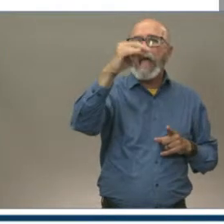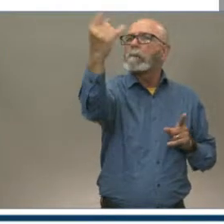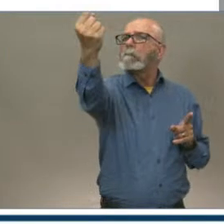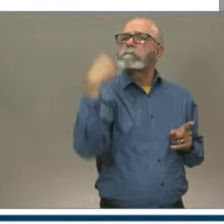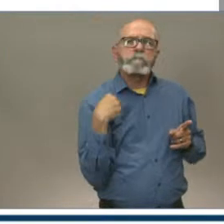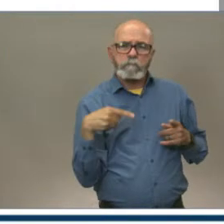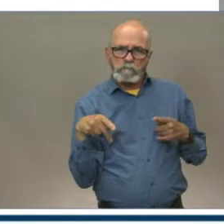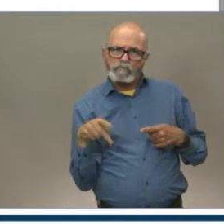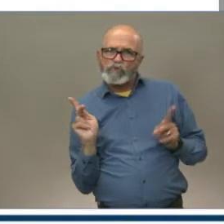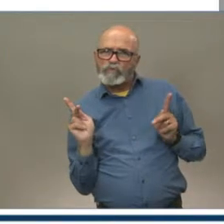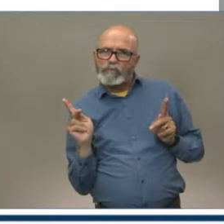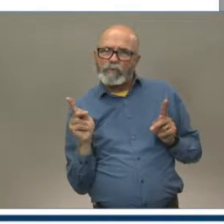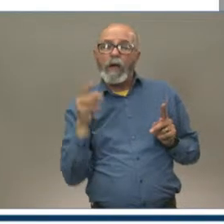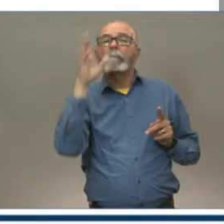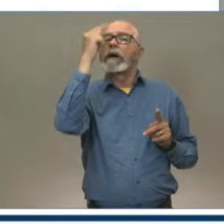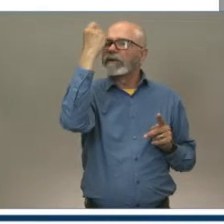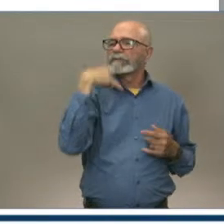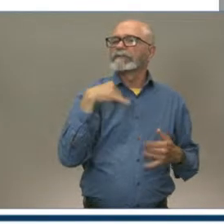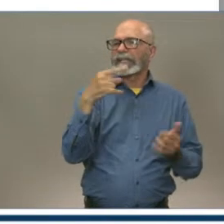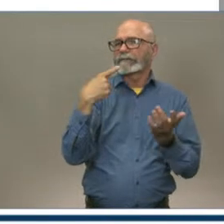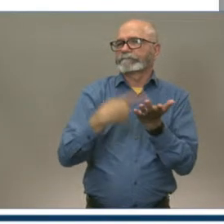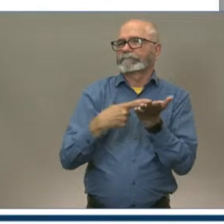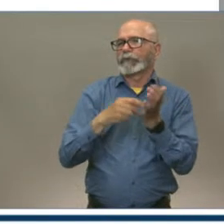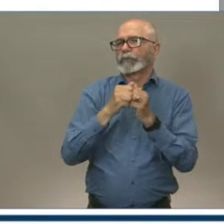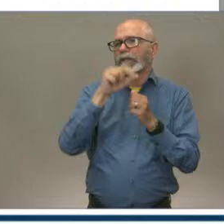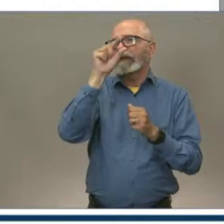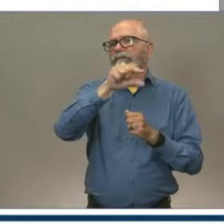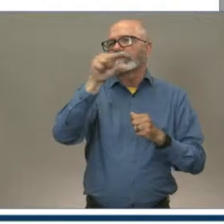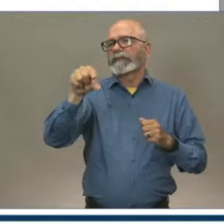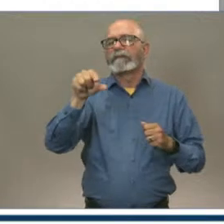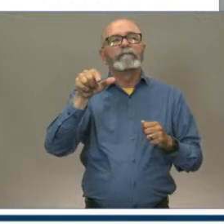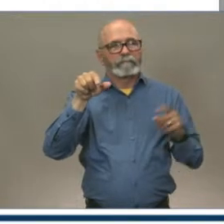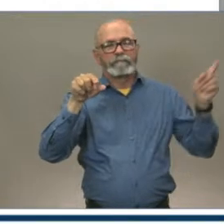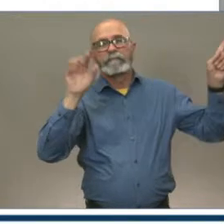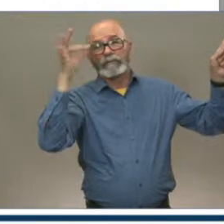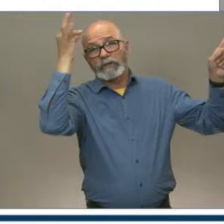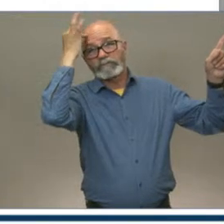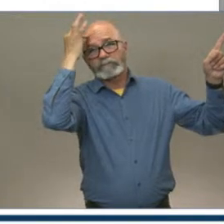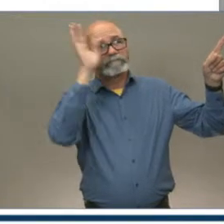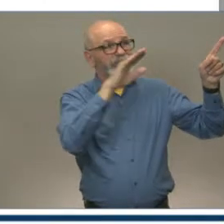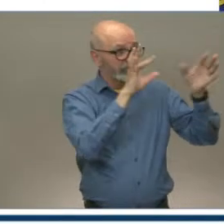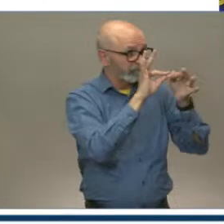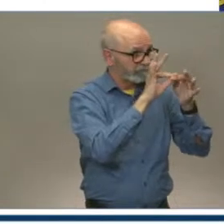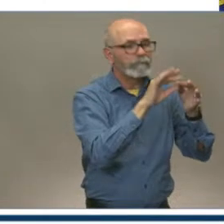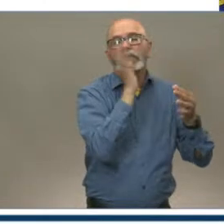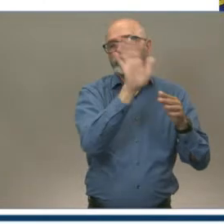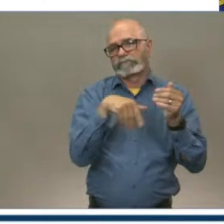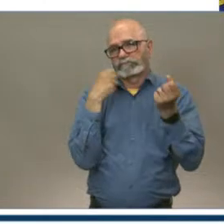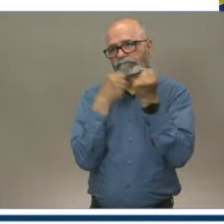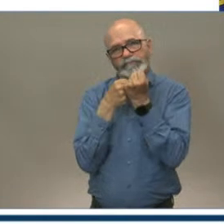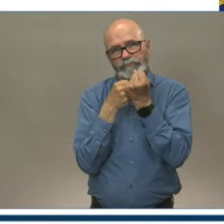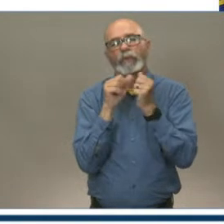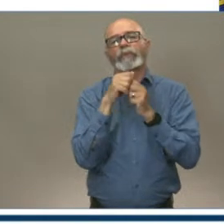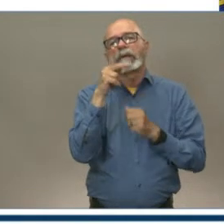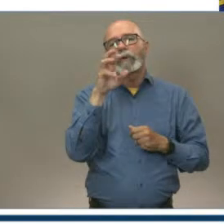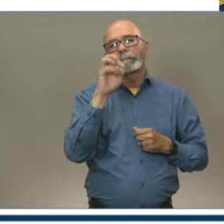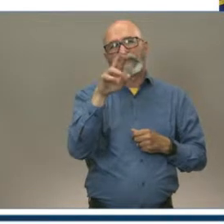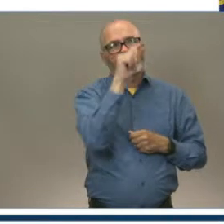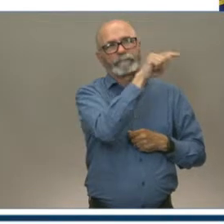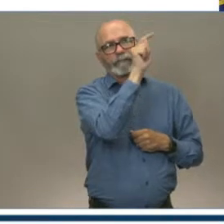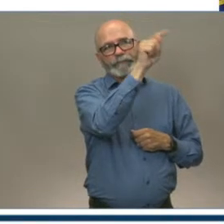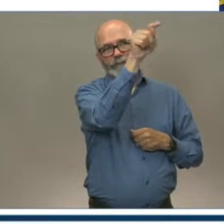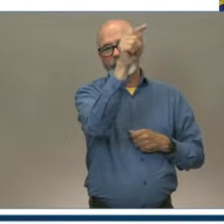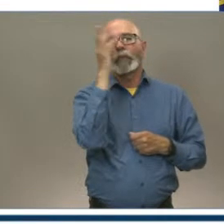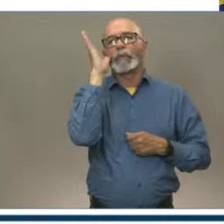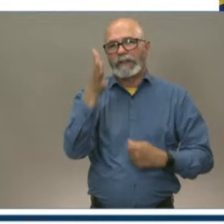have that discussion with the federal government, I'll be there to support my fellow premiers. Ashley, do you have a follow-up question? Yeah, for you, why